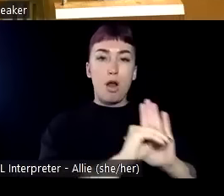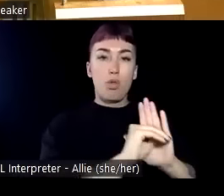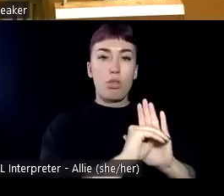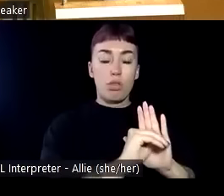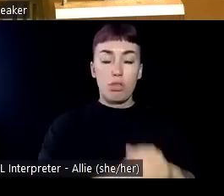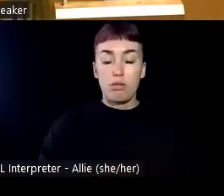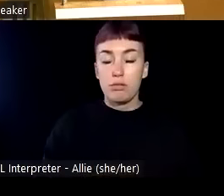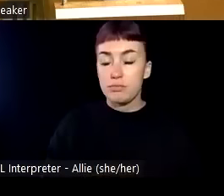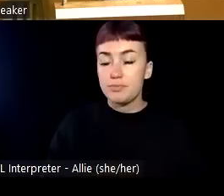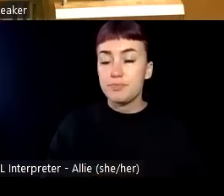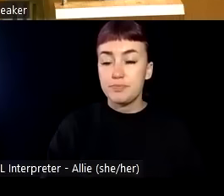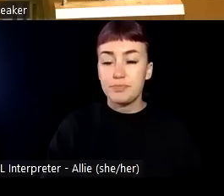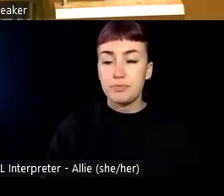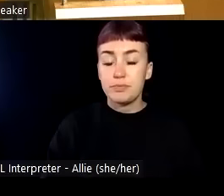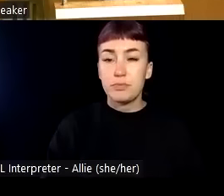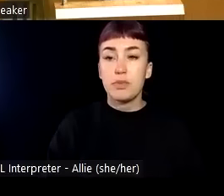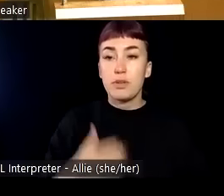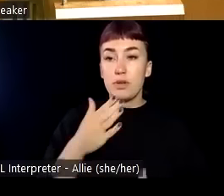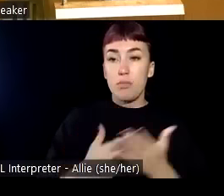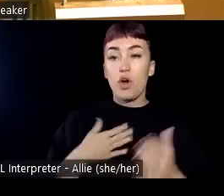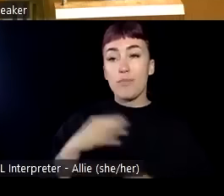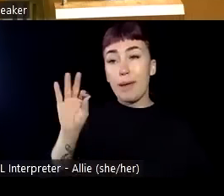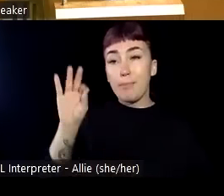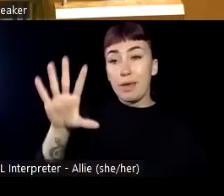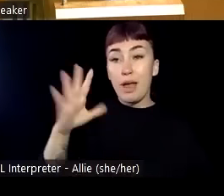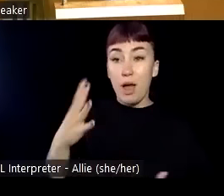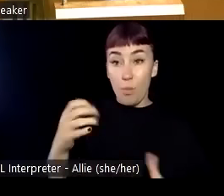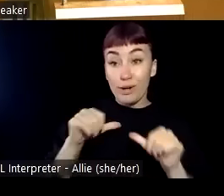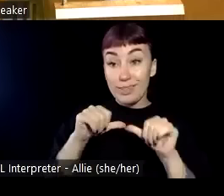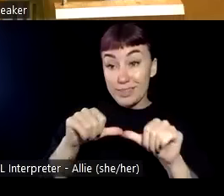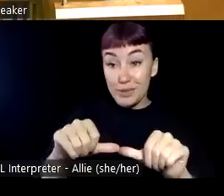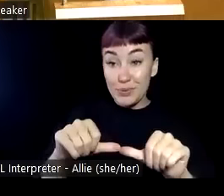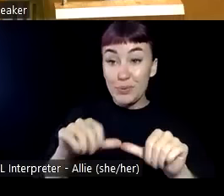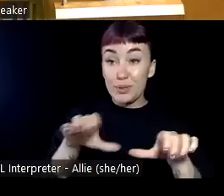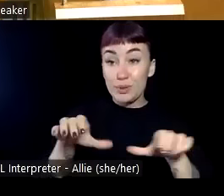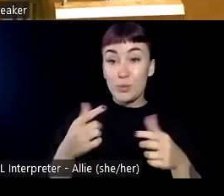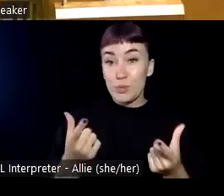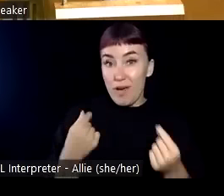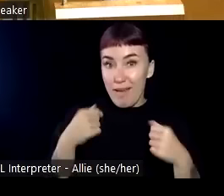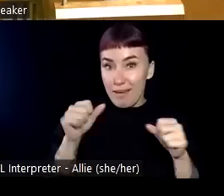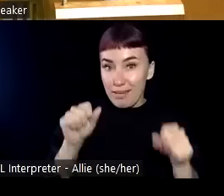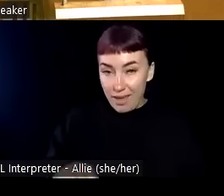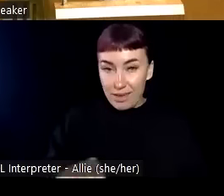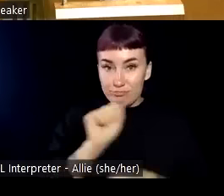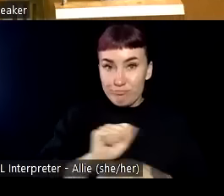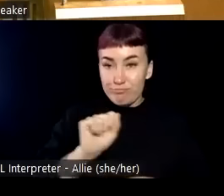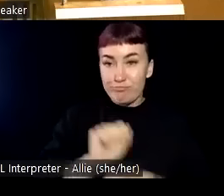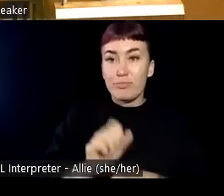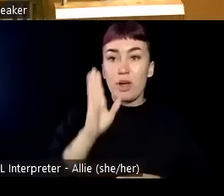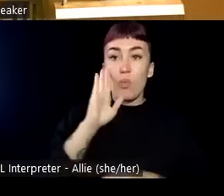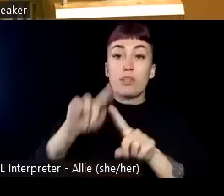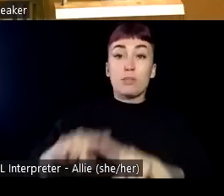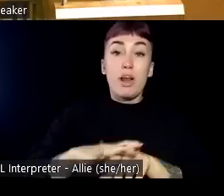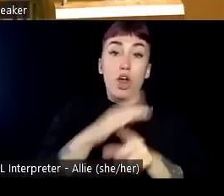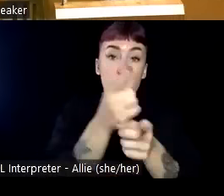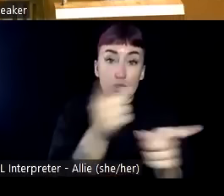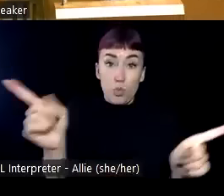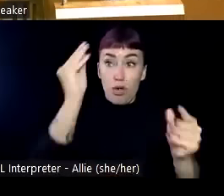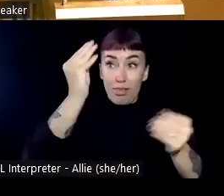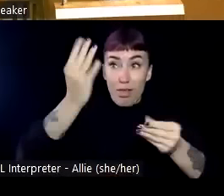So part of my pitch, I want to continue to do what I can. I'm going to rely on you guys to let me